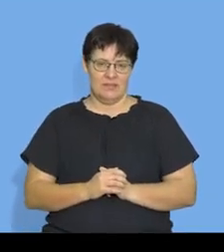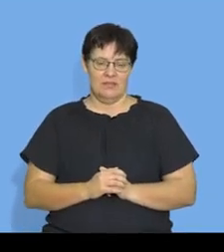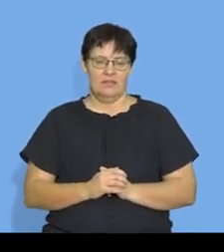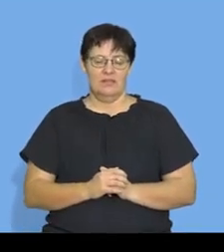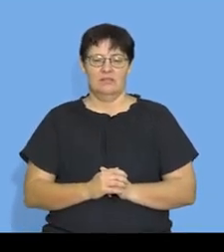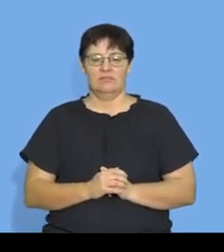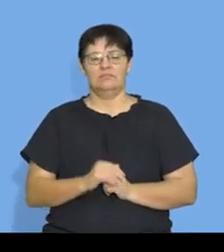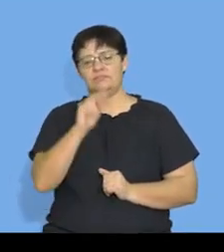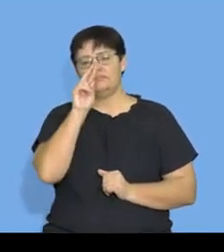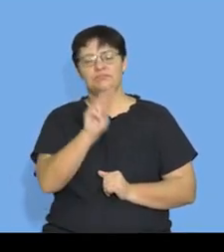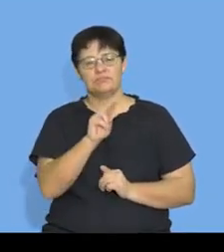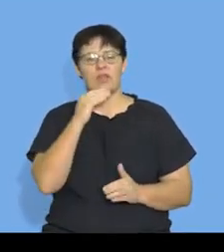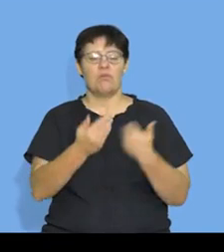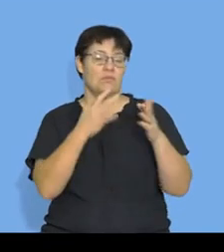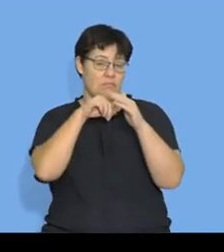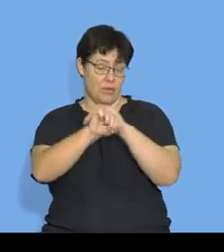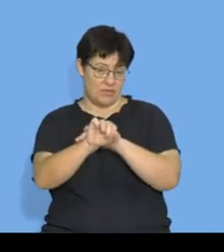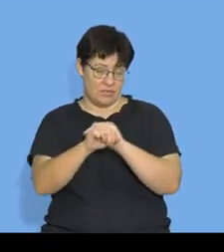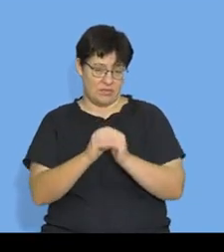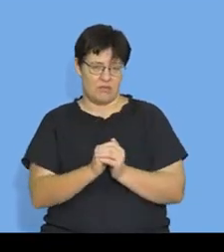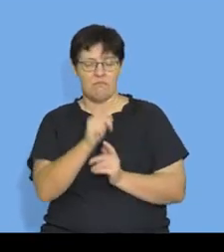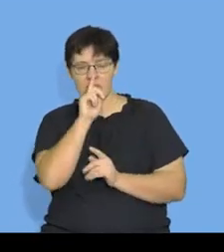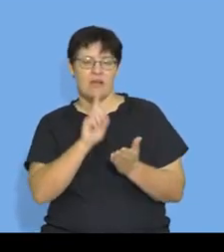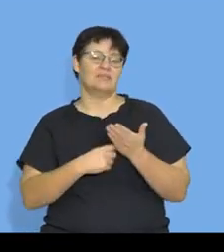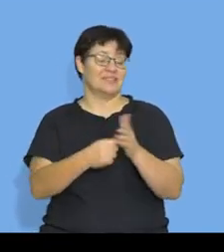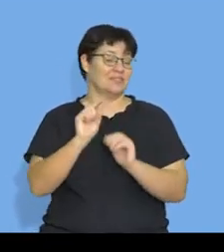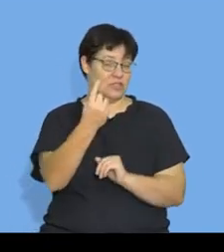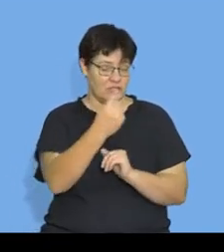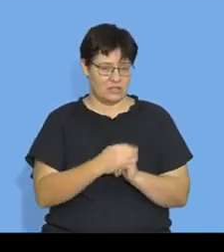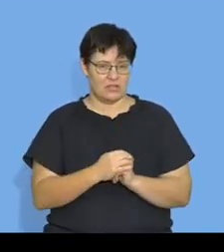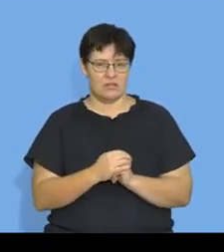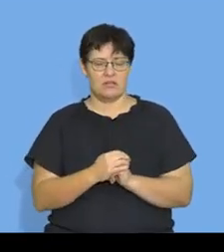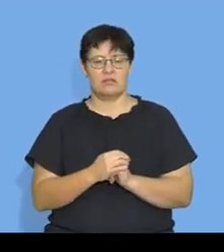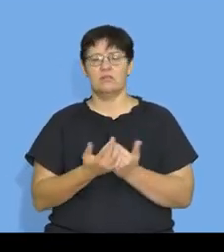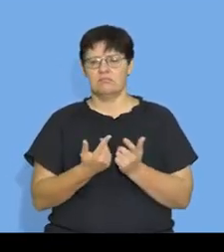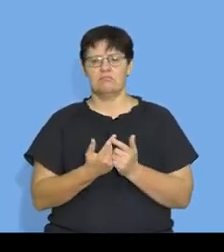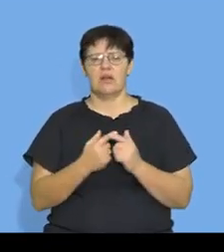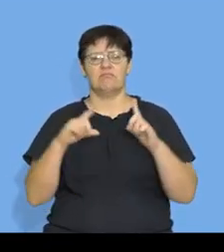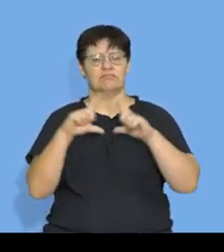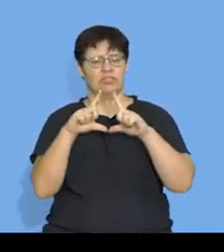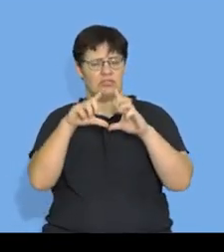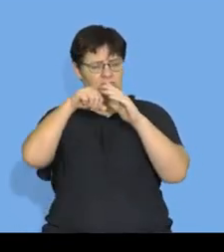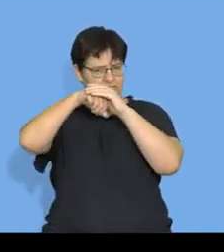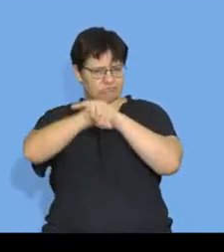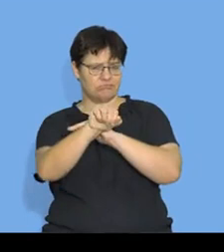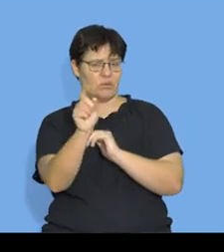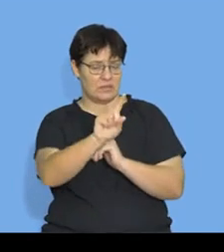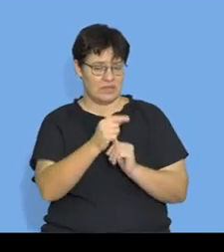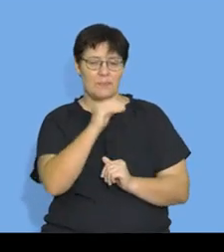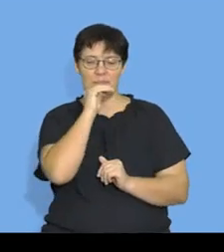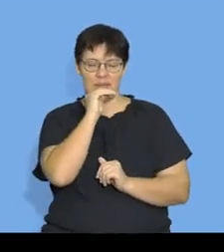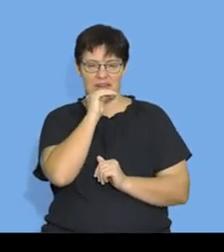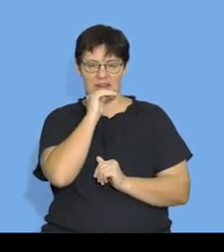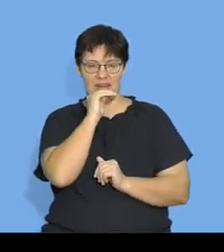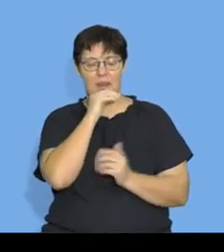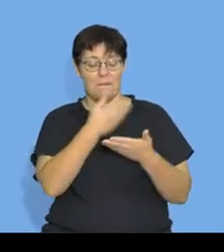So when we look at the process of birth, we can discuss firstly what is a vaginal delivery. It is essentially the birth